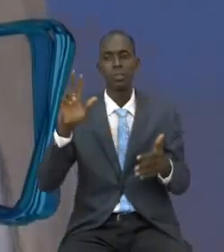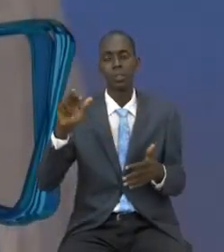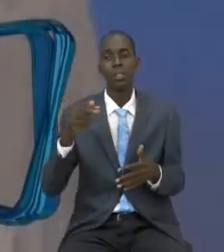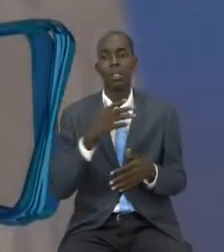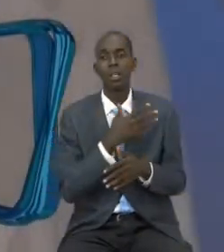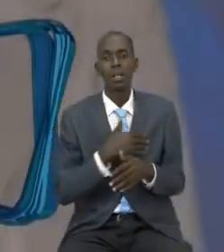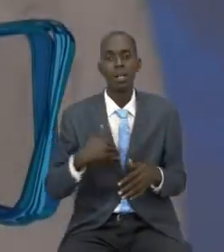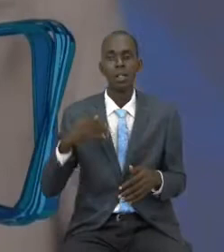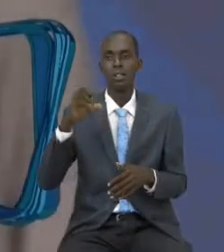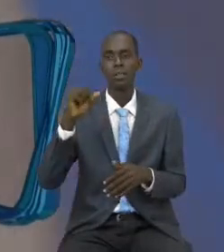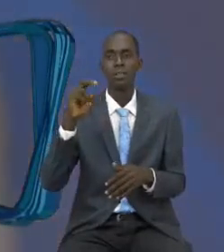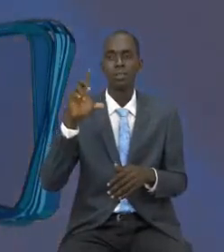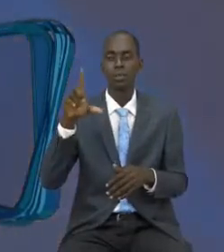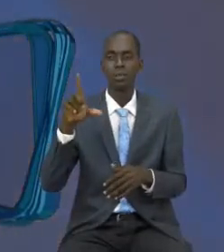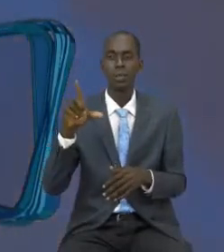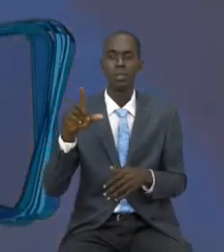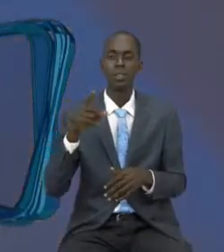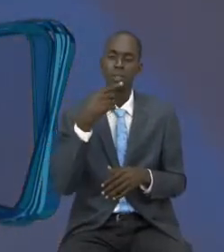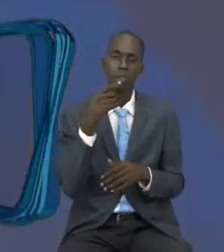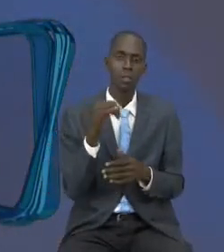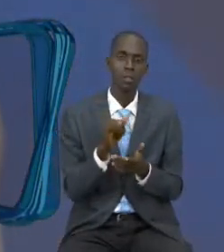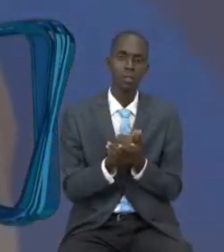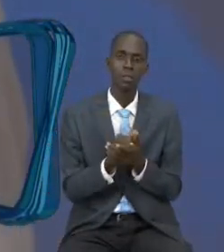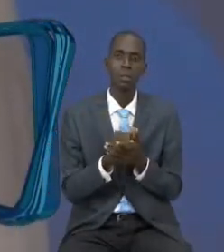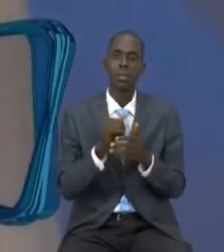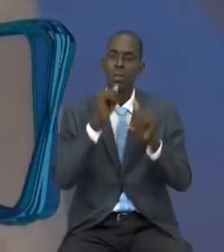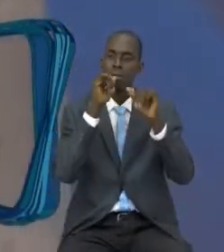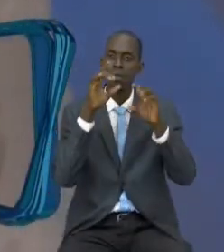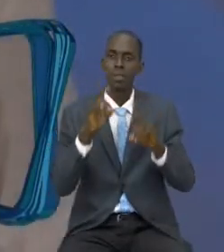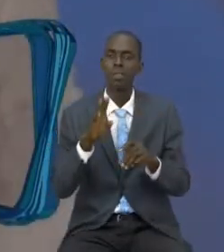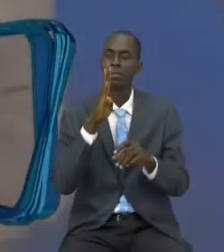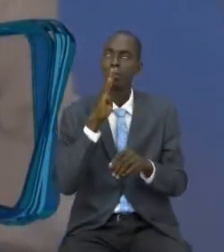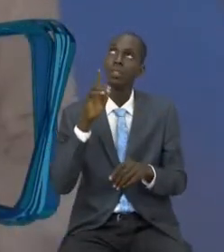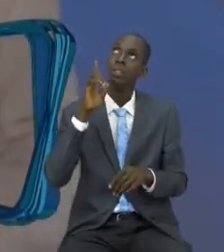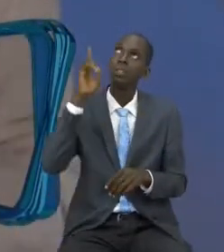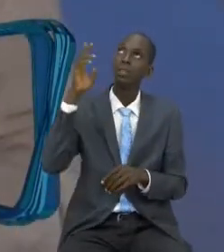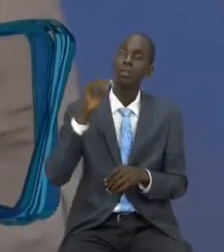him, blessed be thou of the Lord.